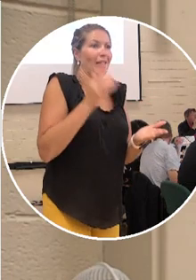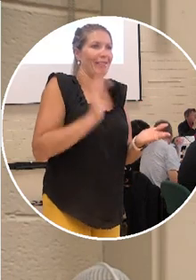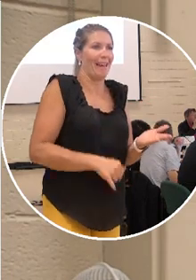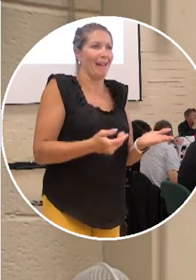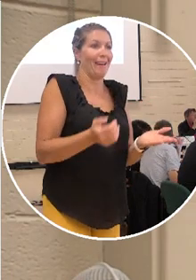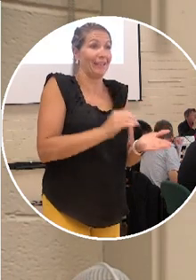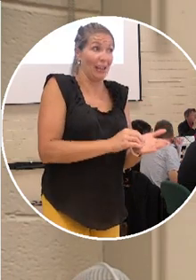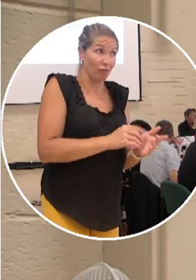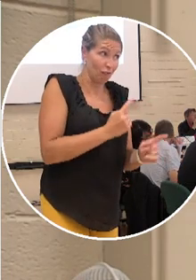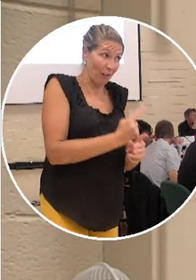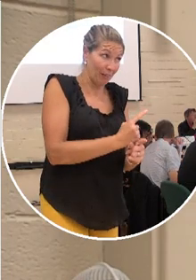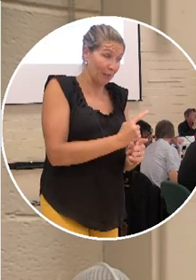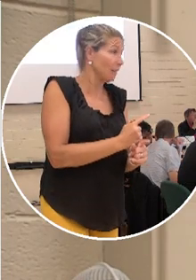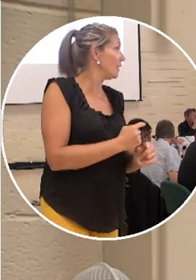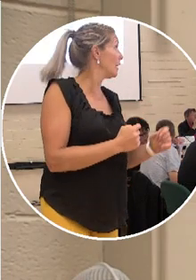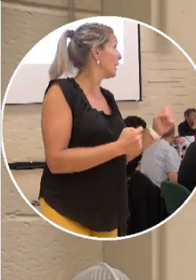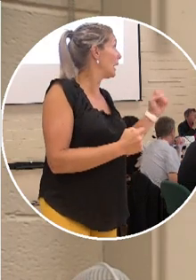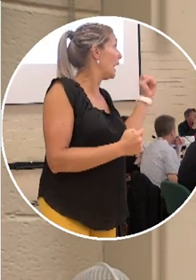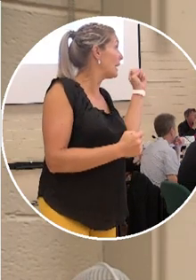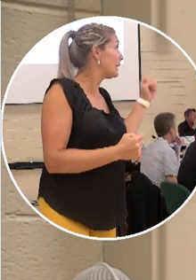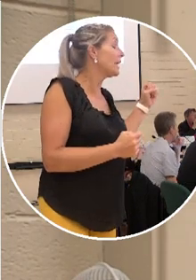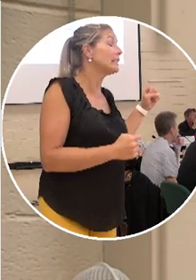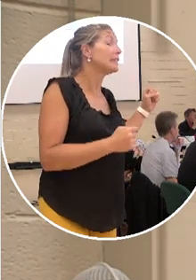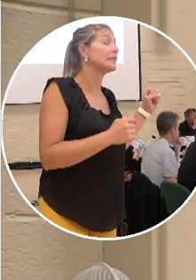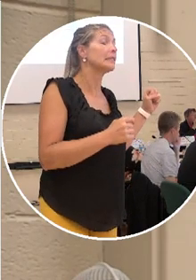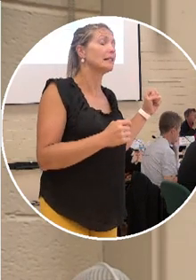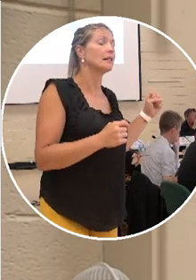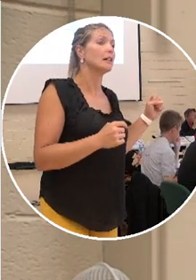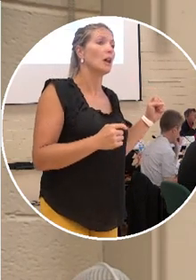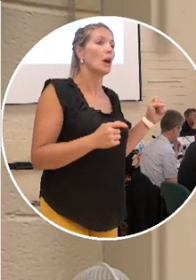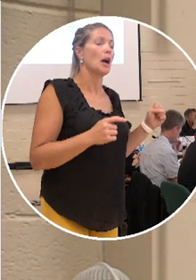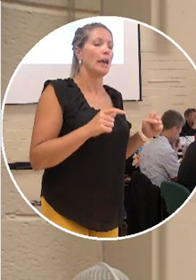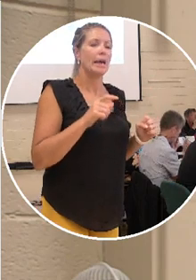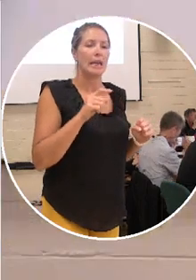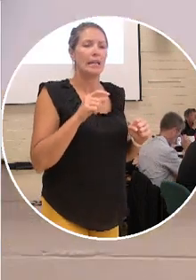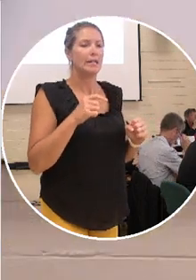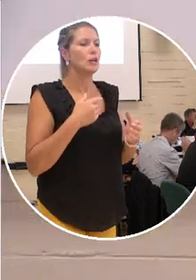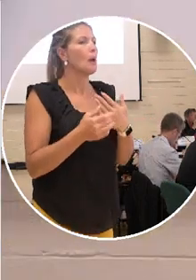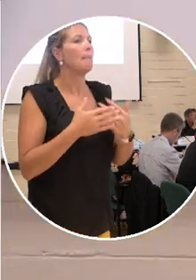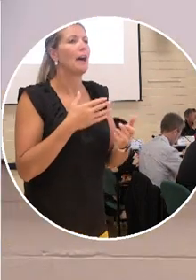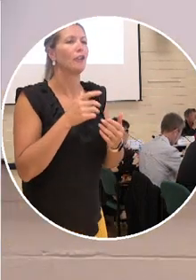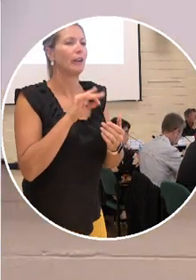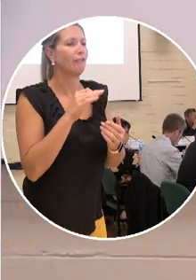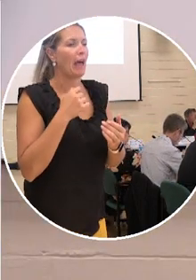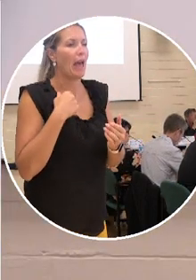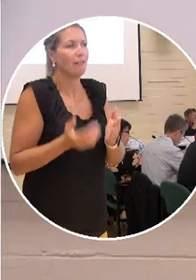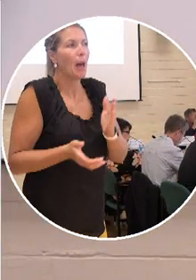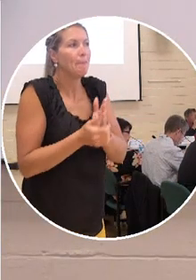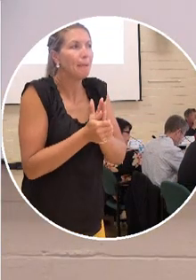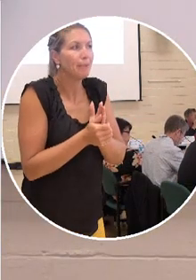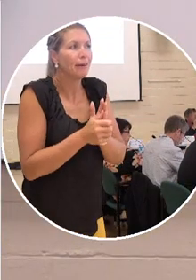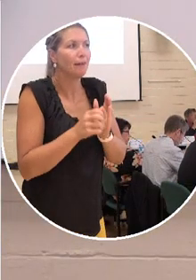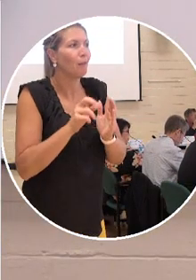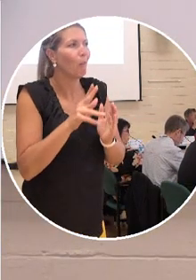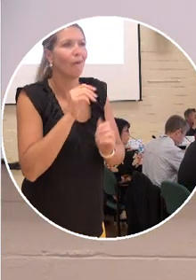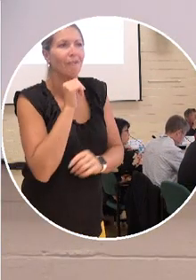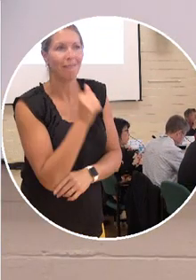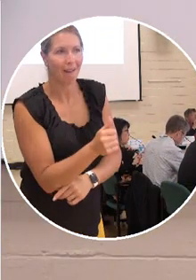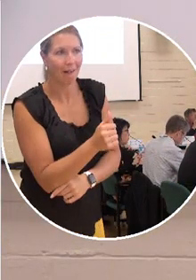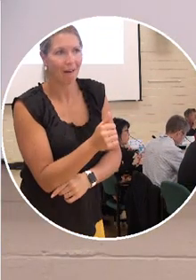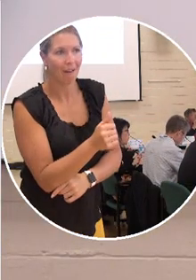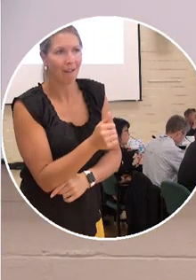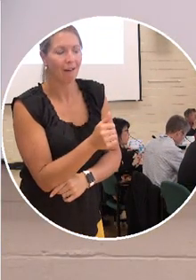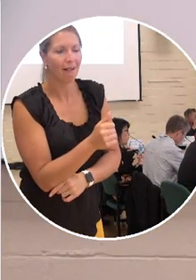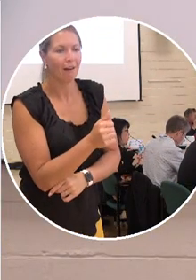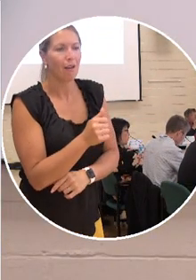at this time without. I guess what I'm saying to you is whether it's a friendly motion or not a friendly amendment, the speaker first